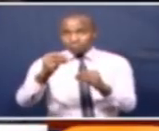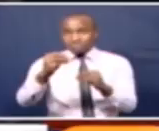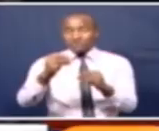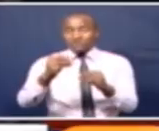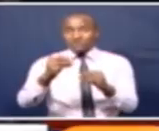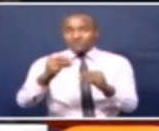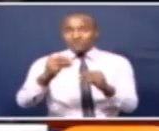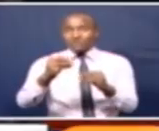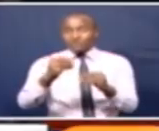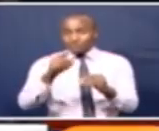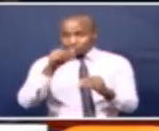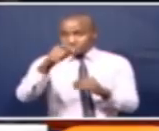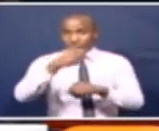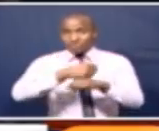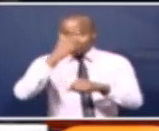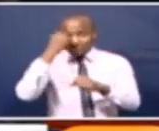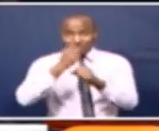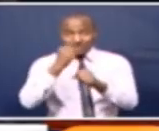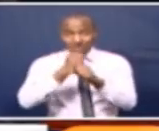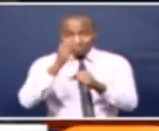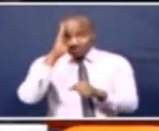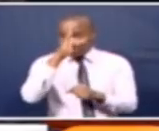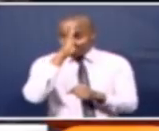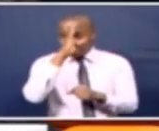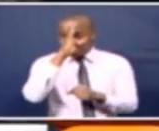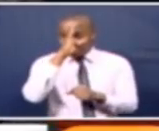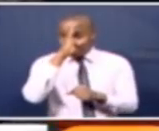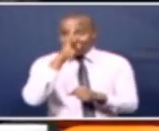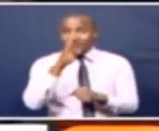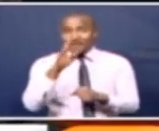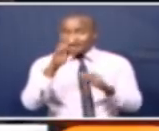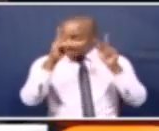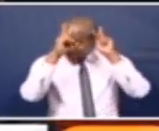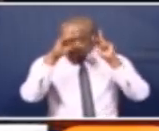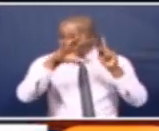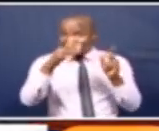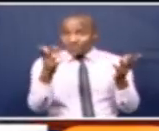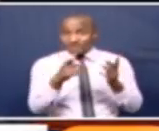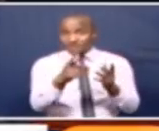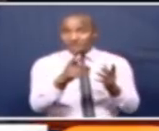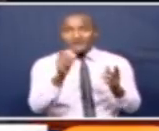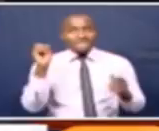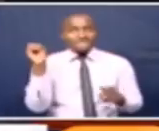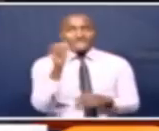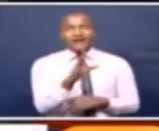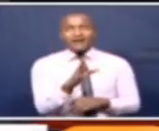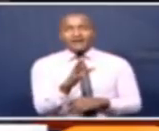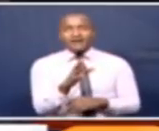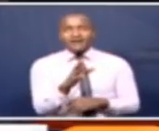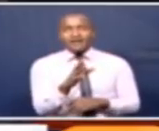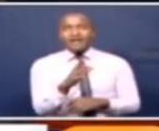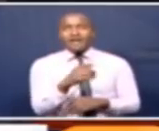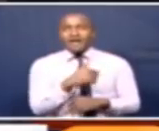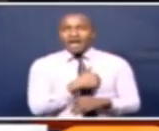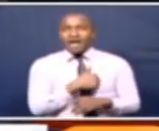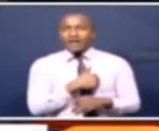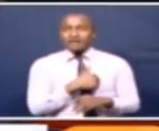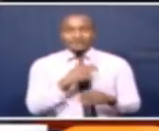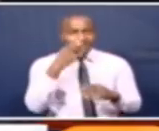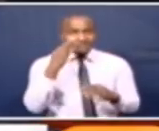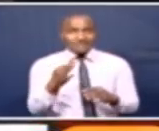school because I work in Bungoma. And Kakamega County, where she is very far. So I had to do my